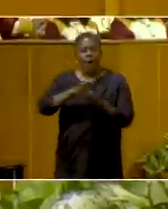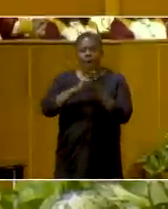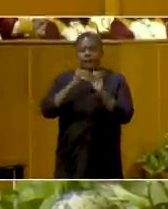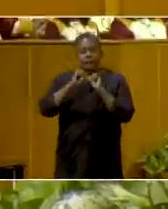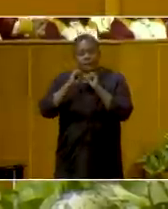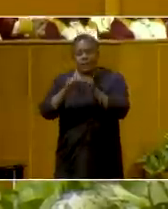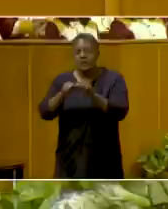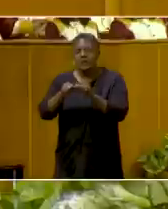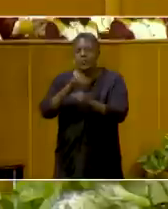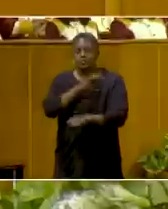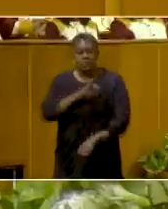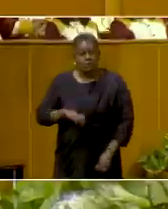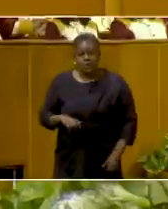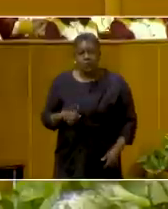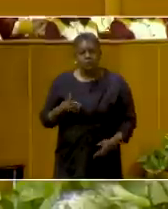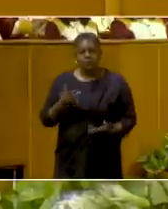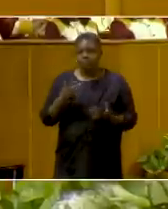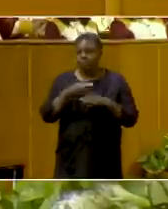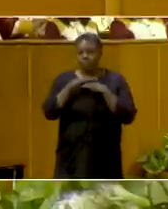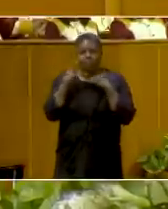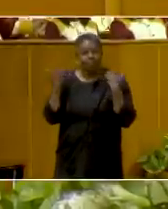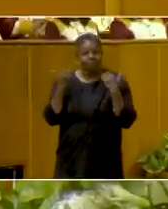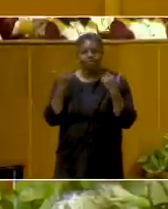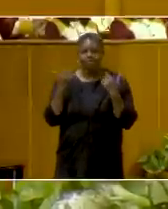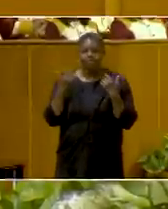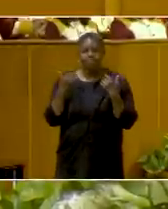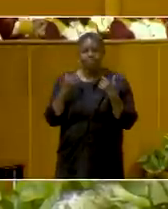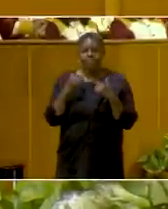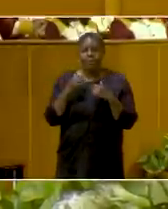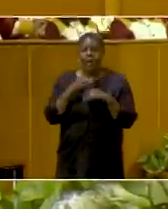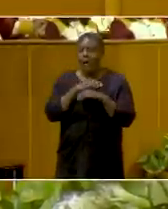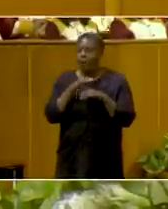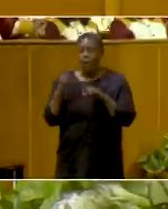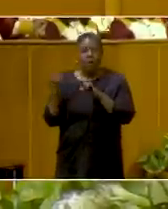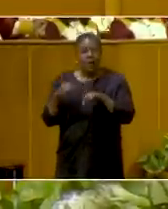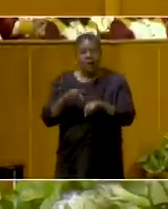longer, and I'm not coming to church anymore.